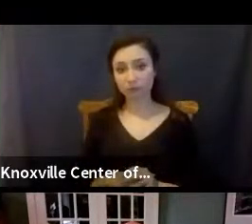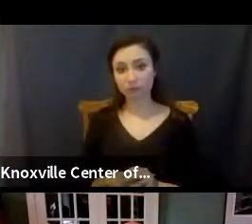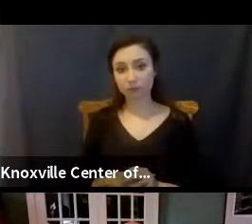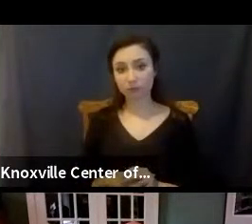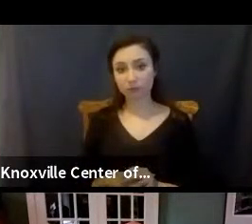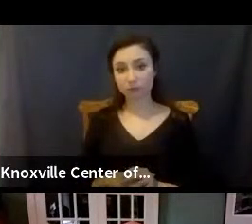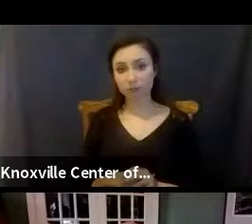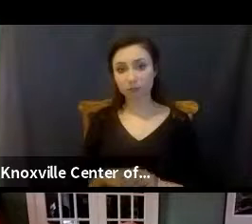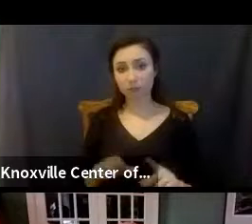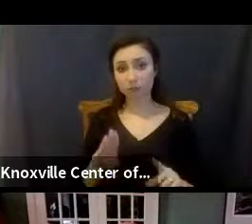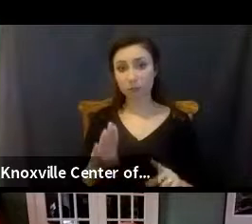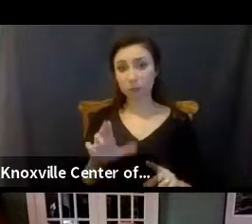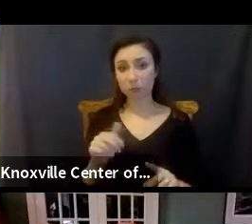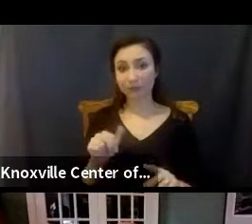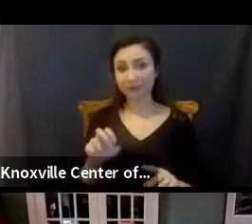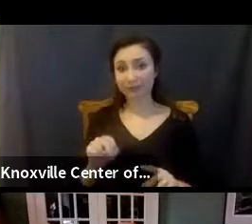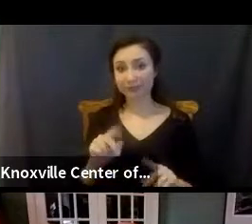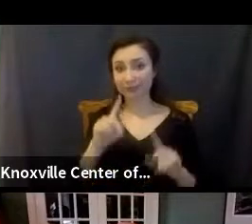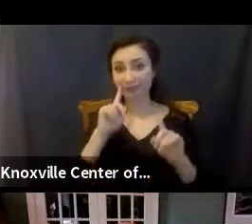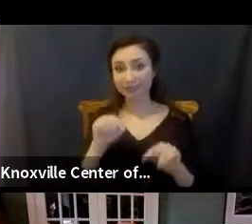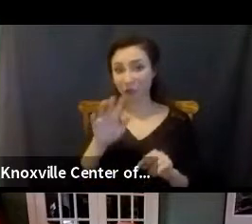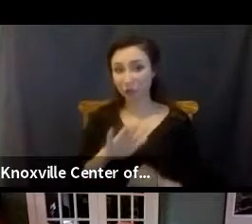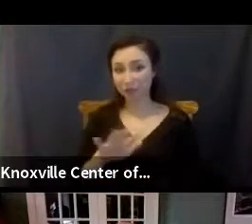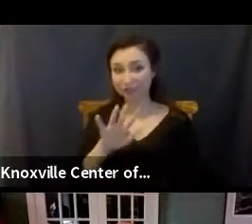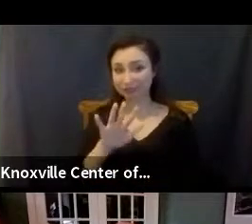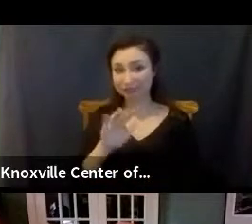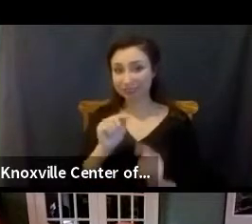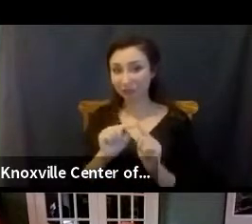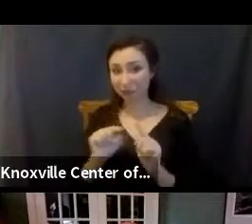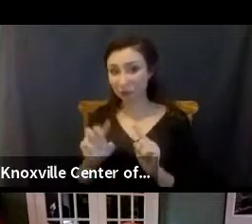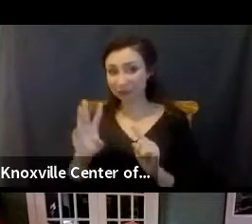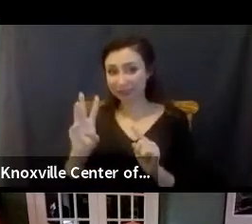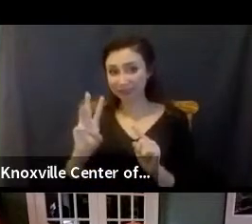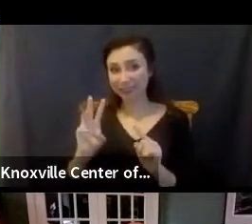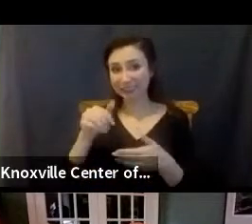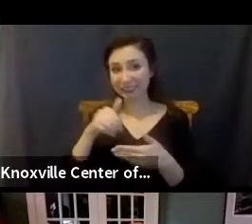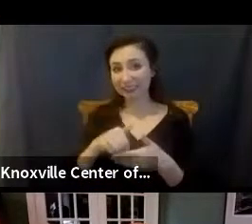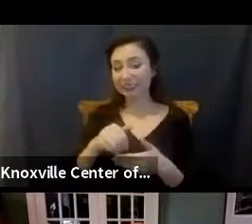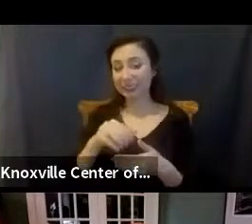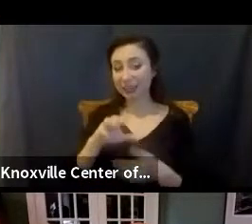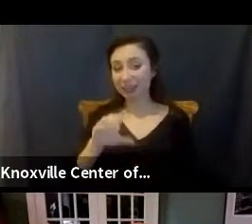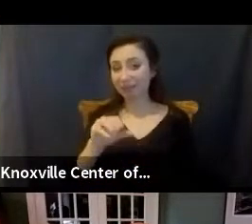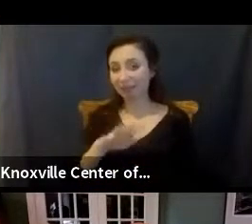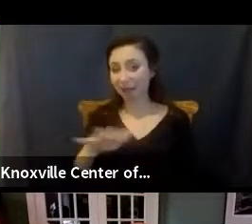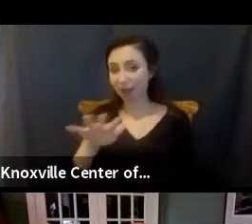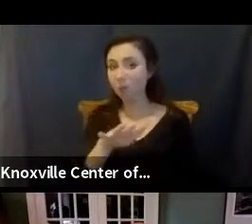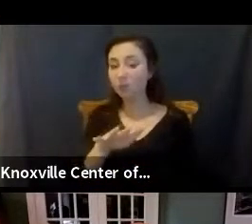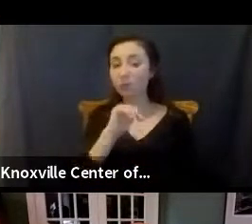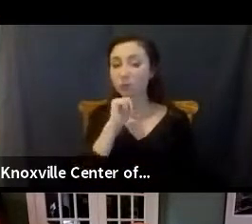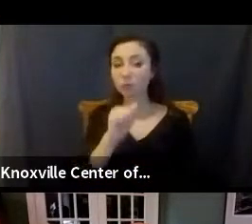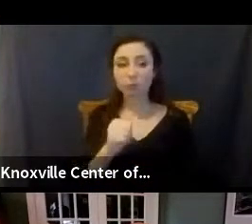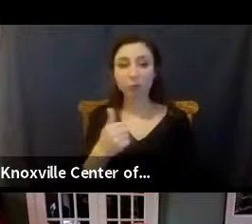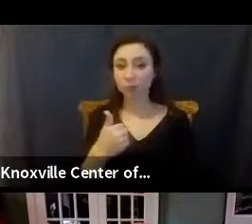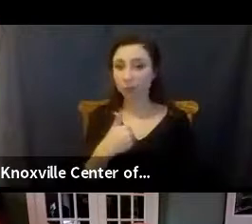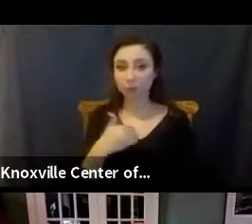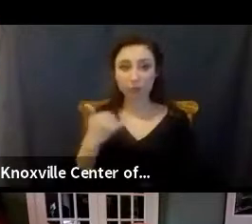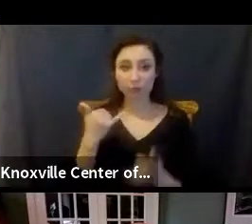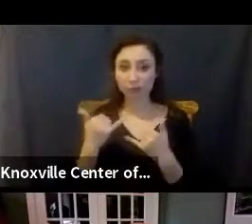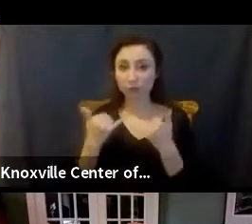The estimate from my staff is there are about 5 to 6 of these in the county. We do not have an